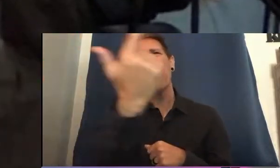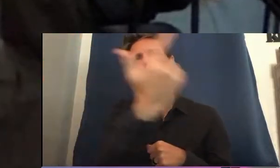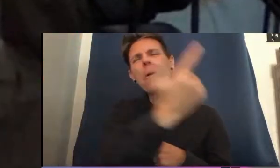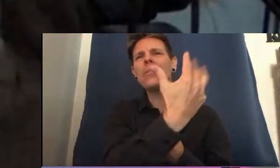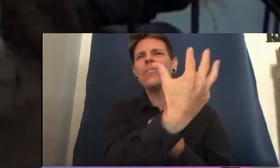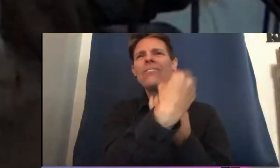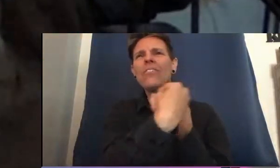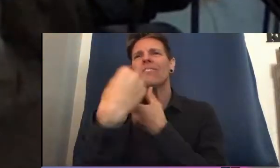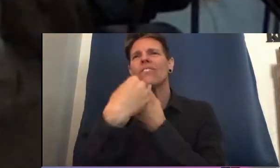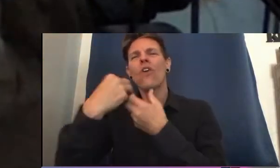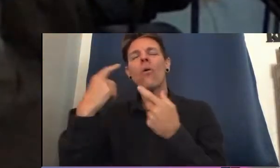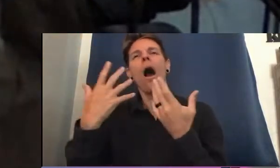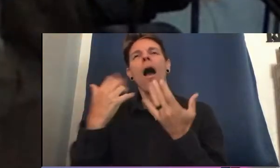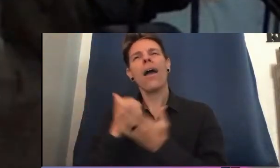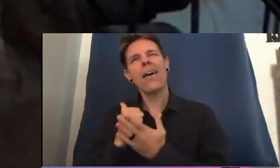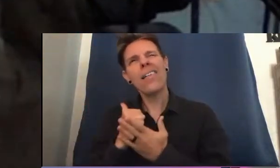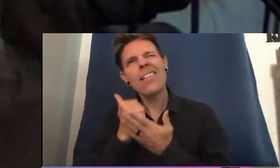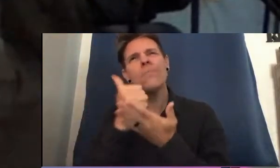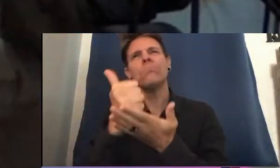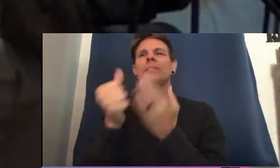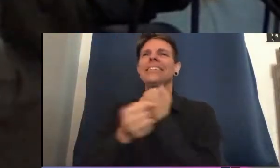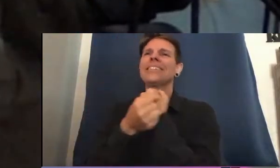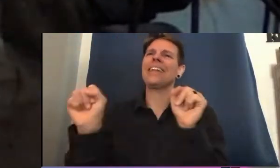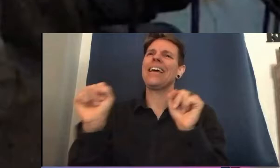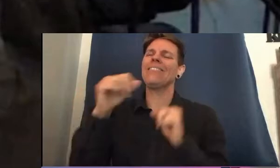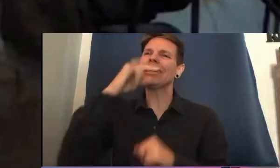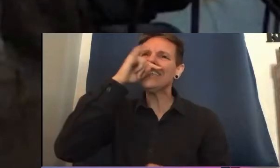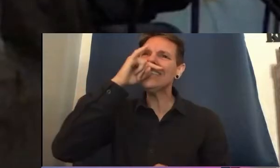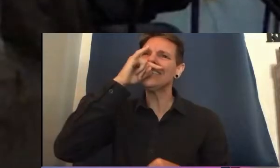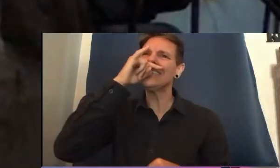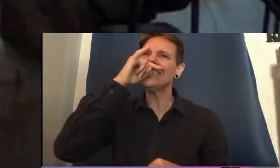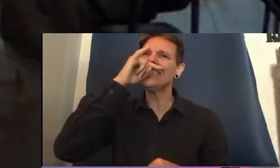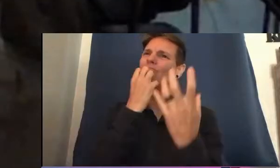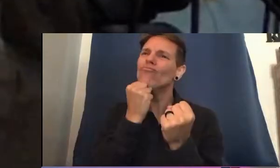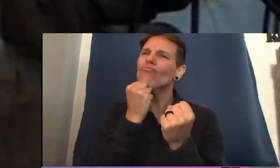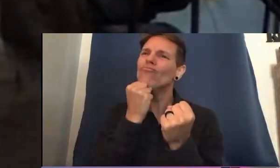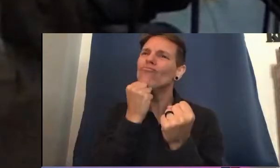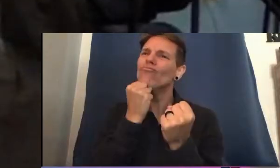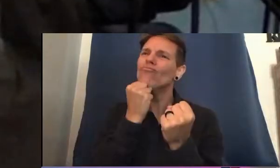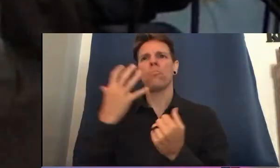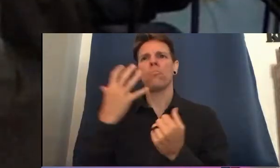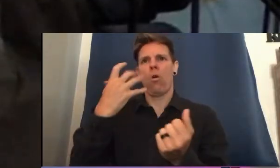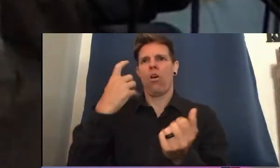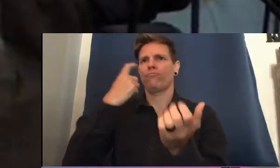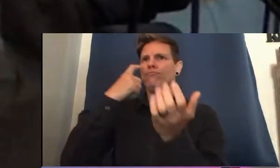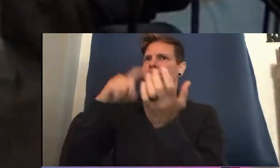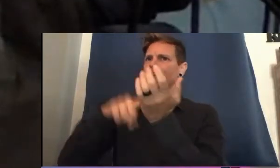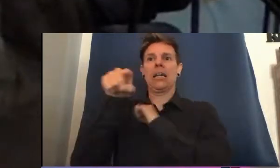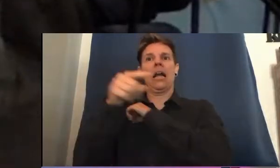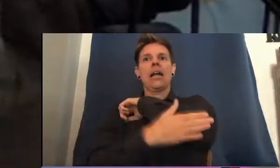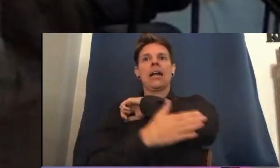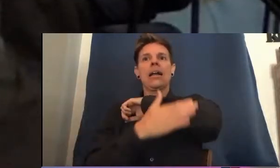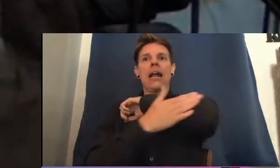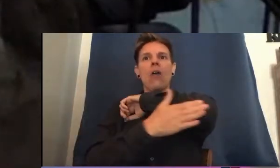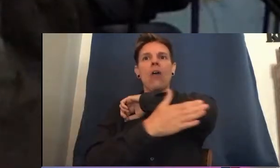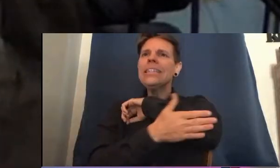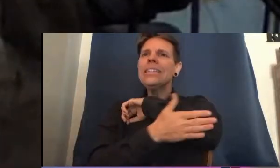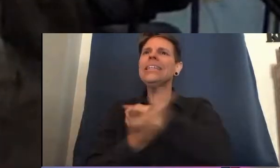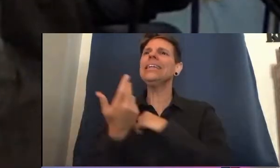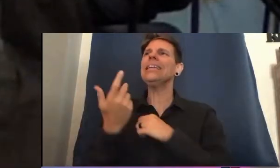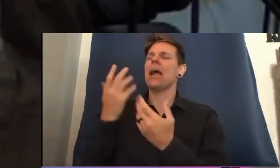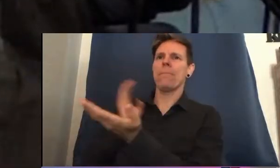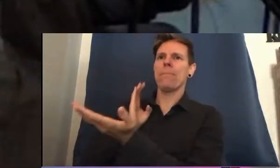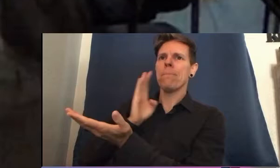prevention measures. And so I wanted to acknowledge the county commissioners and also the Board of Health, because our